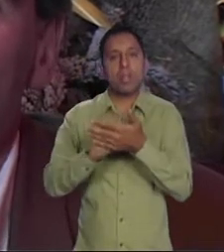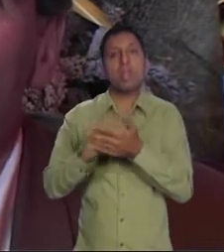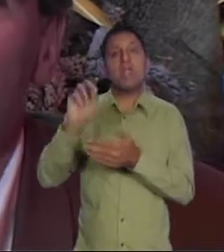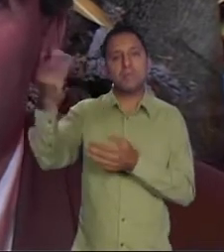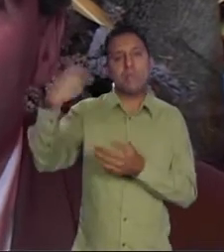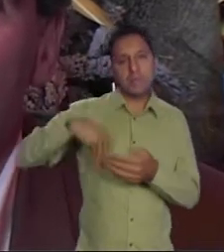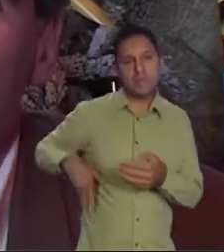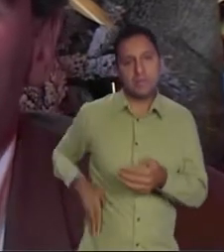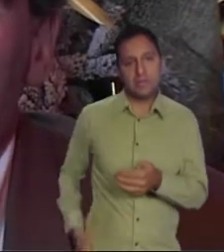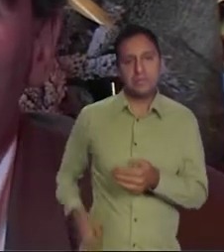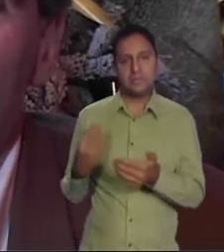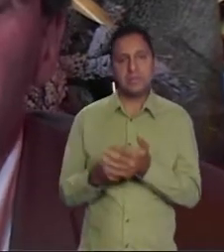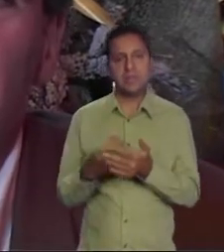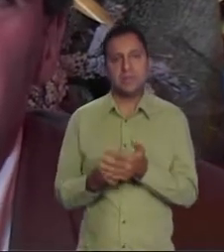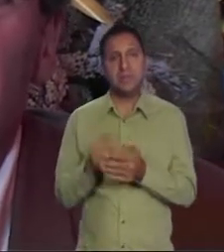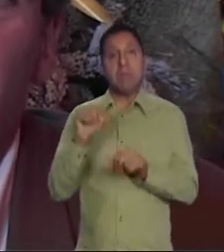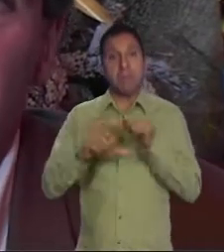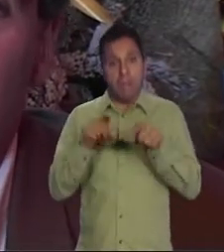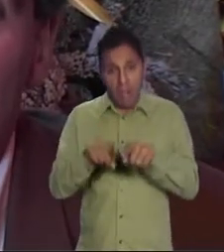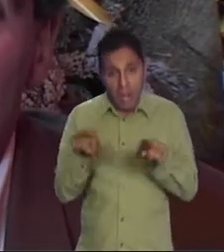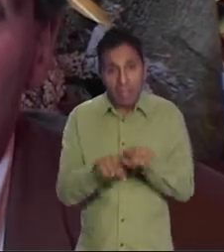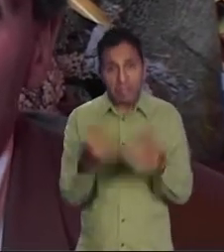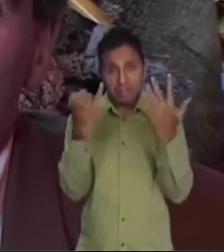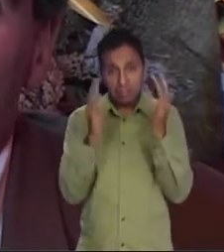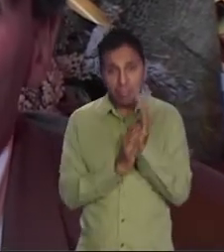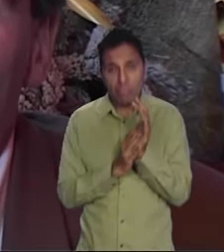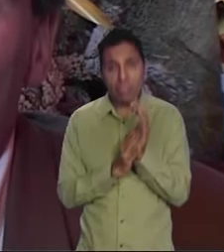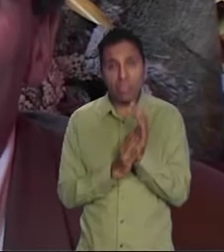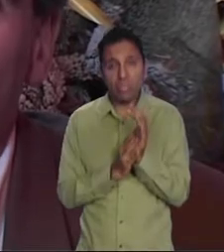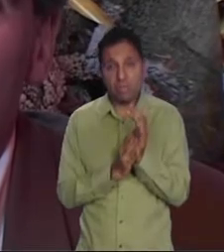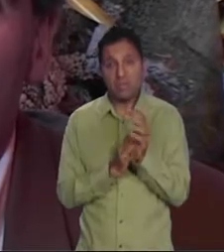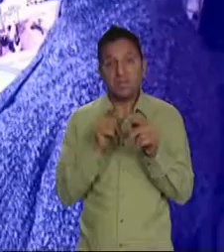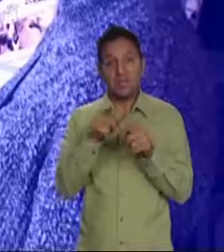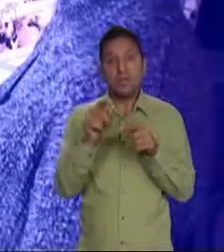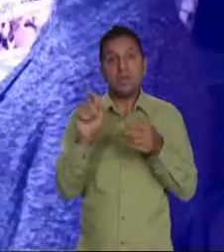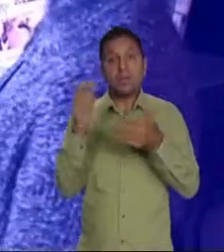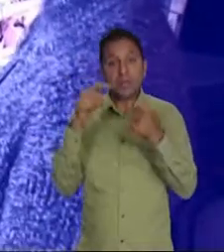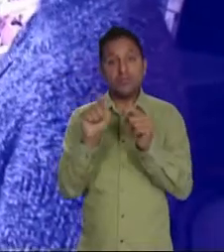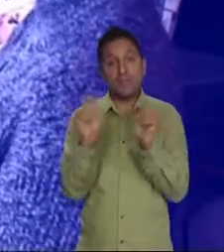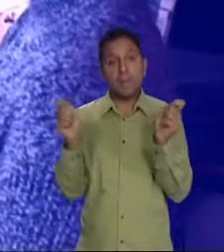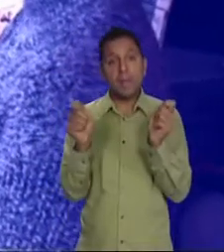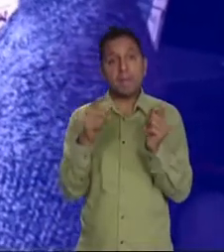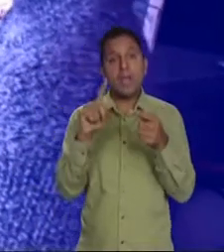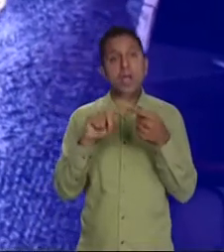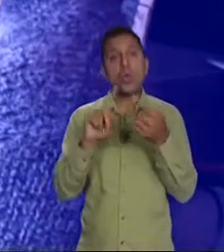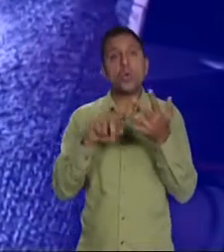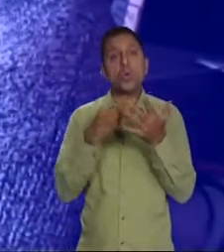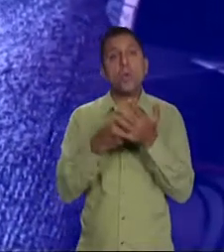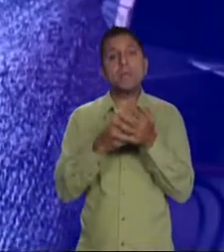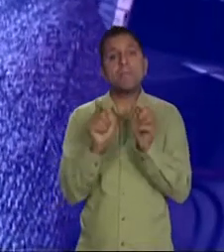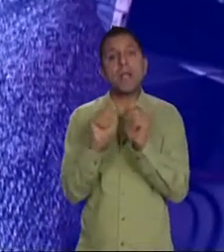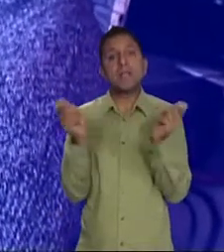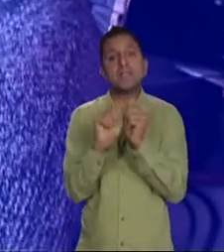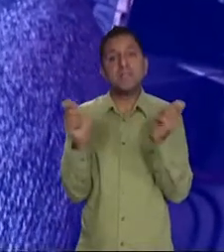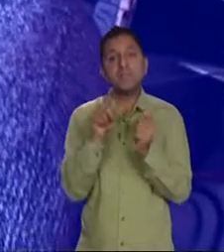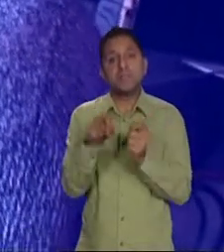particular officer was simply reading The Economist magazine, making up the intelligence reports, sending them back to London,